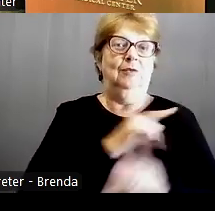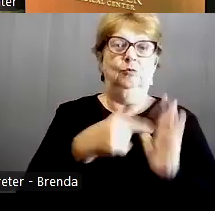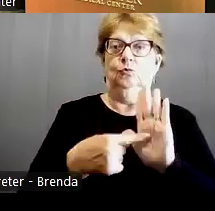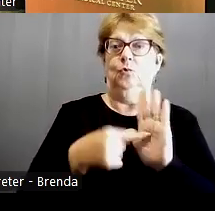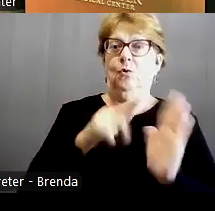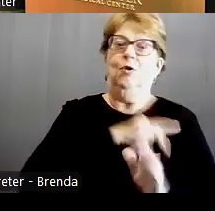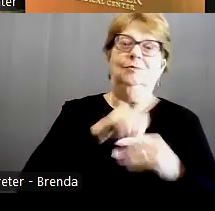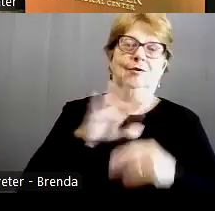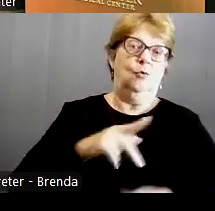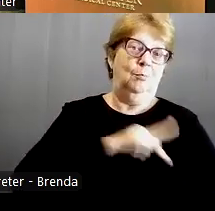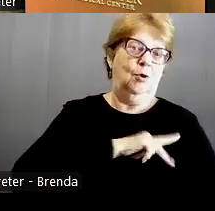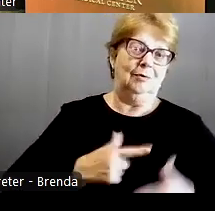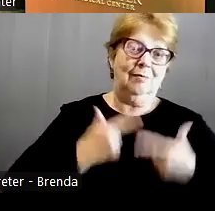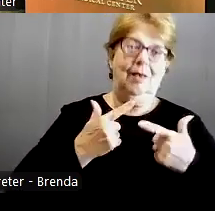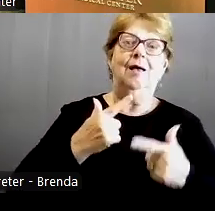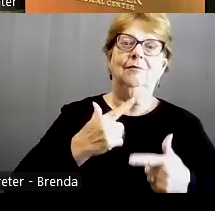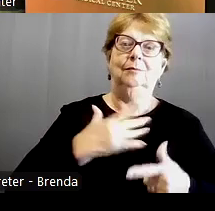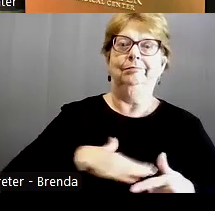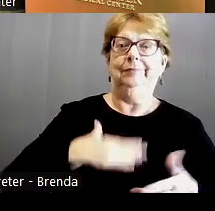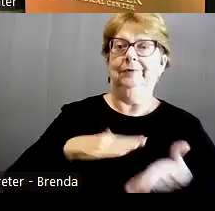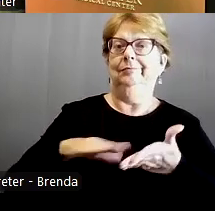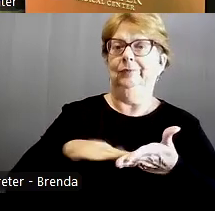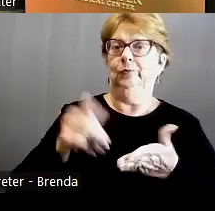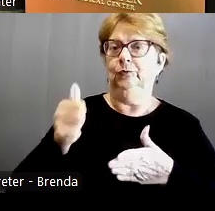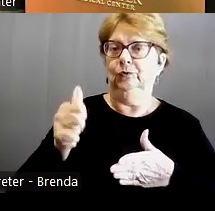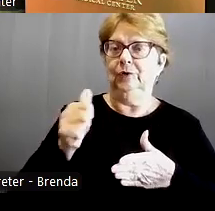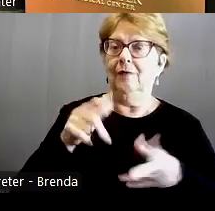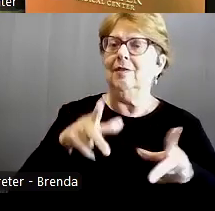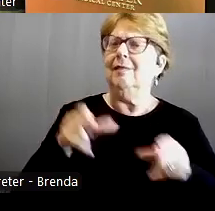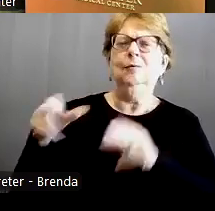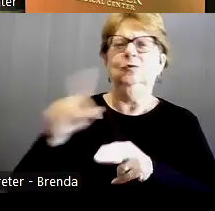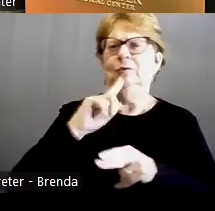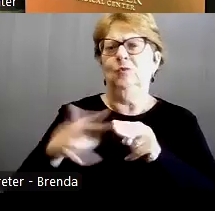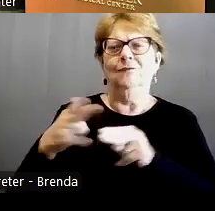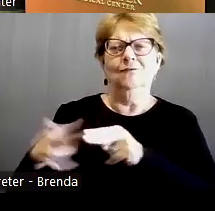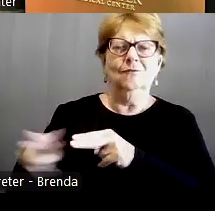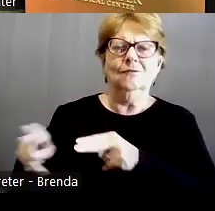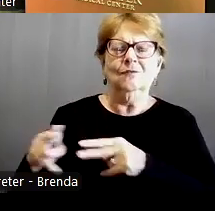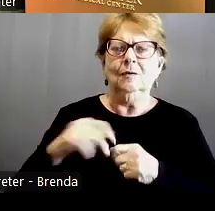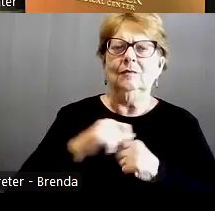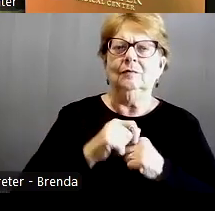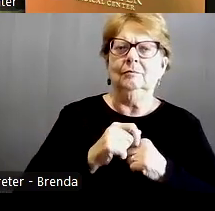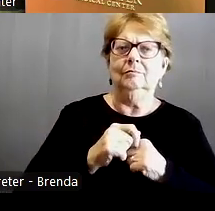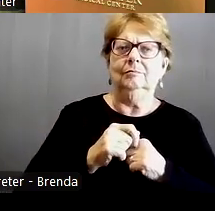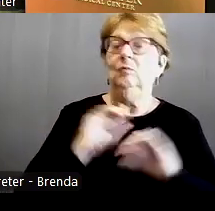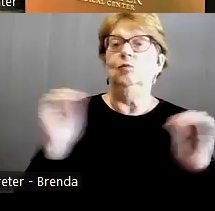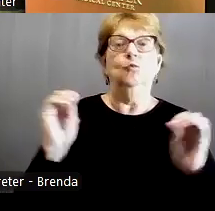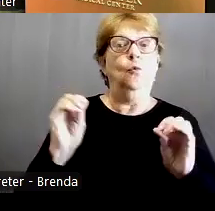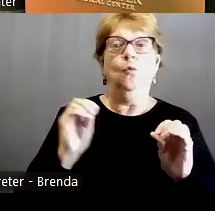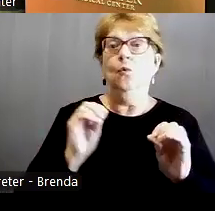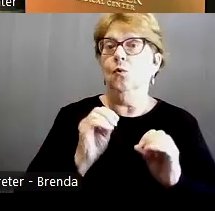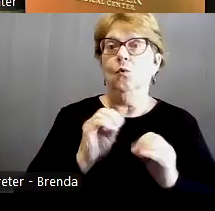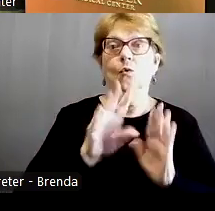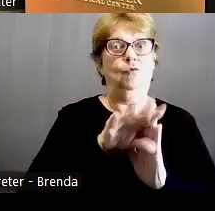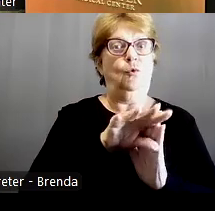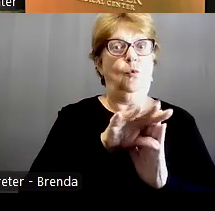personal life, please excuse yourself. The clips are all pretty brief. And there was to be no recording of any of the videos in